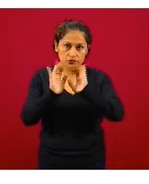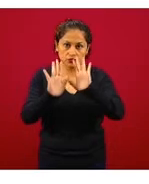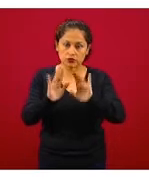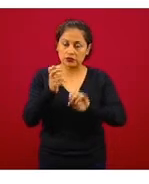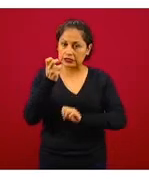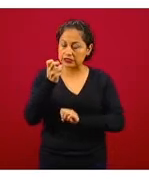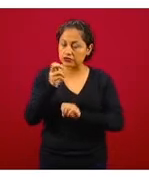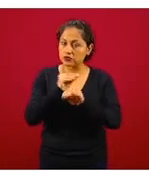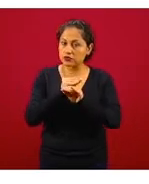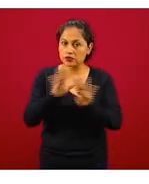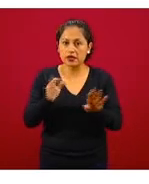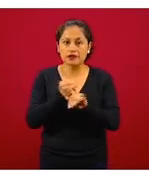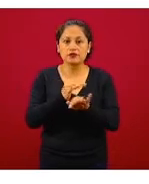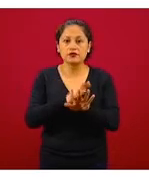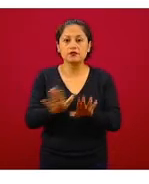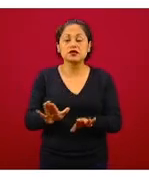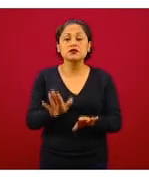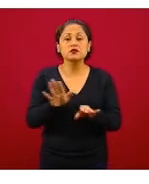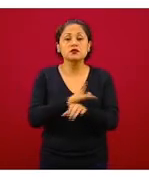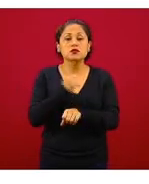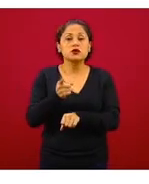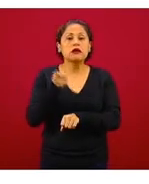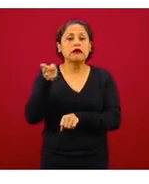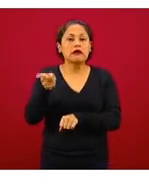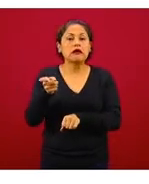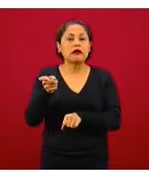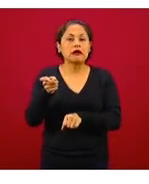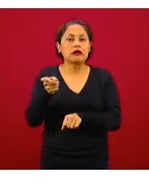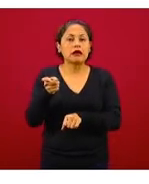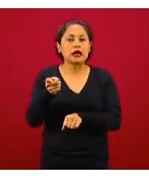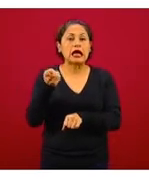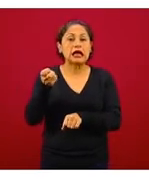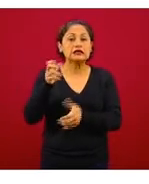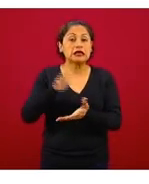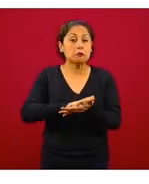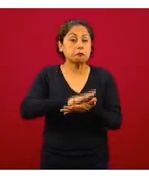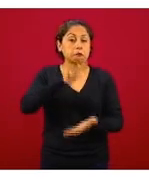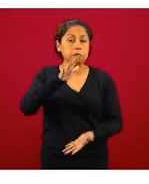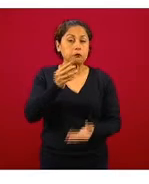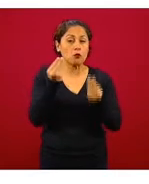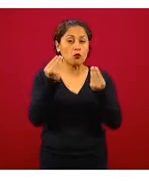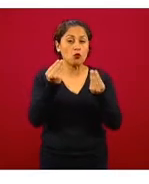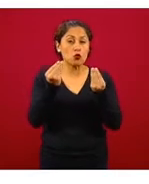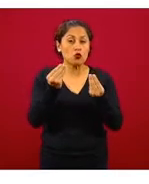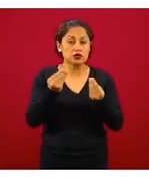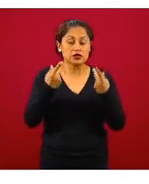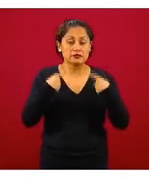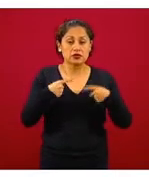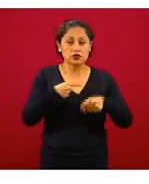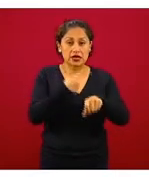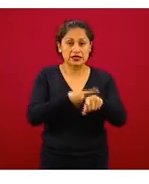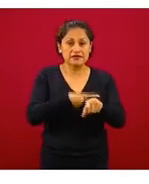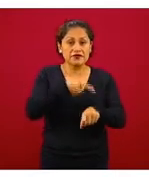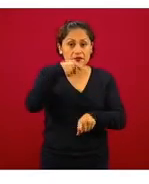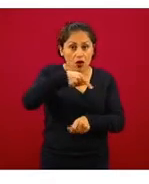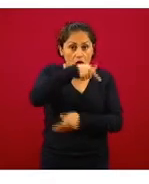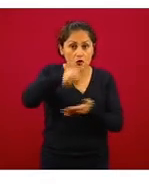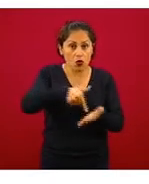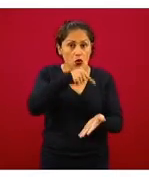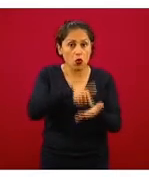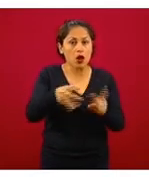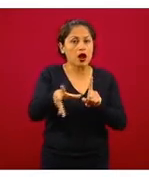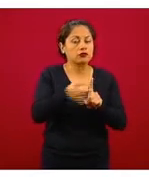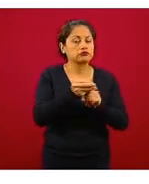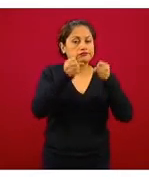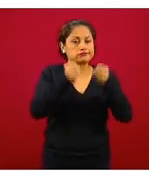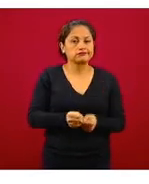claro, although in que es la some institución que cases representa nurses, el mayor riesgo they work laboral. at more than Es one sumamente hospital. difícil en cada In the uno de estos morning, they casos work at que